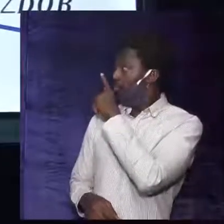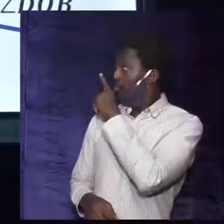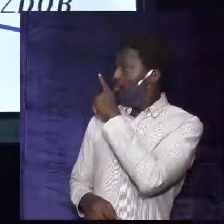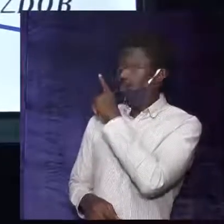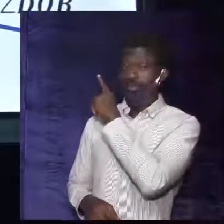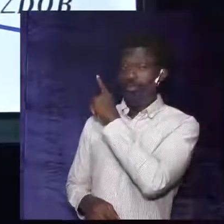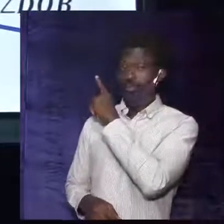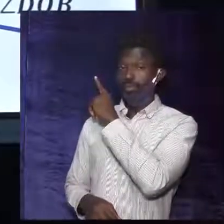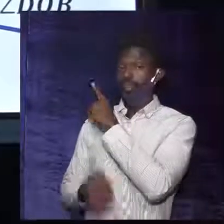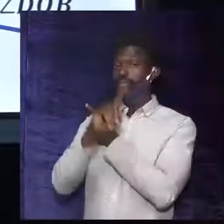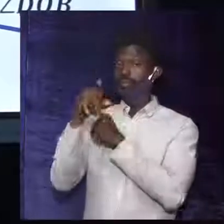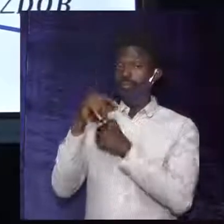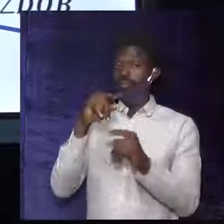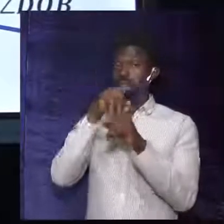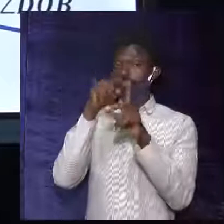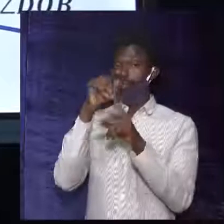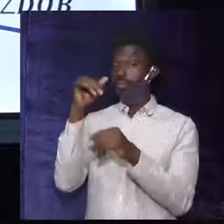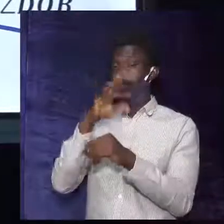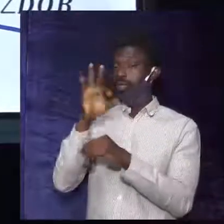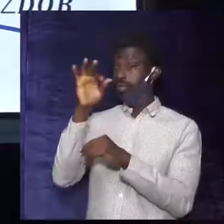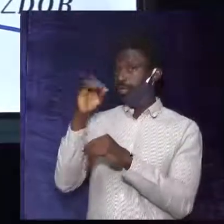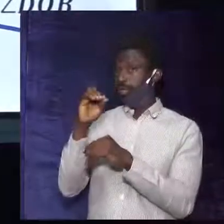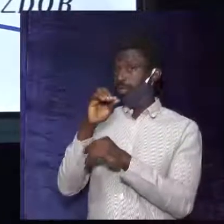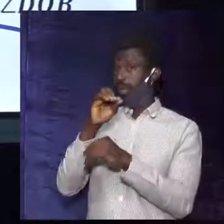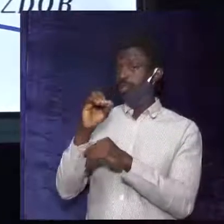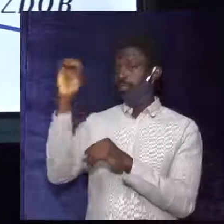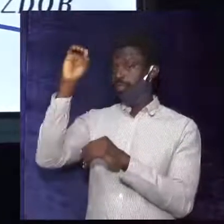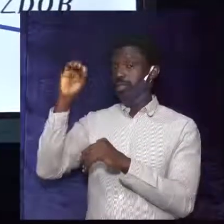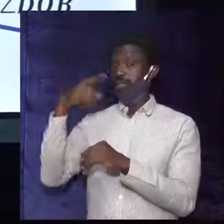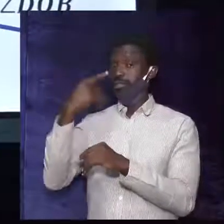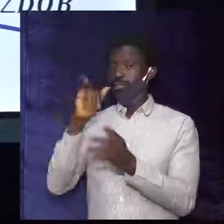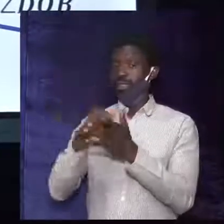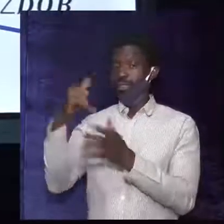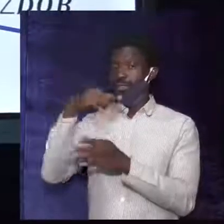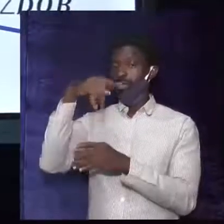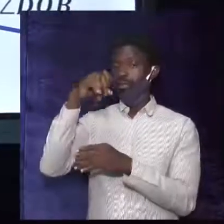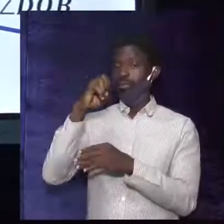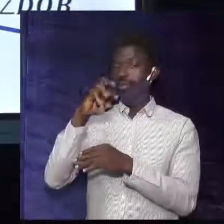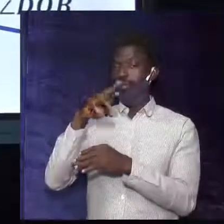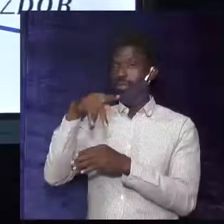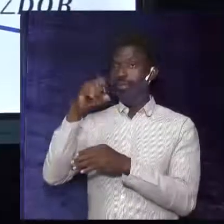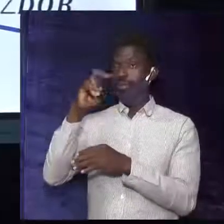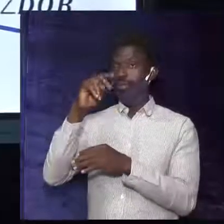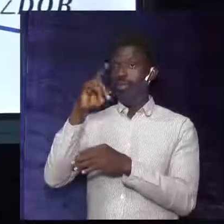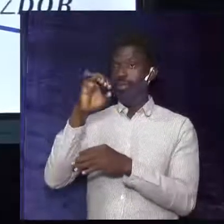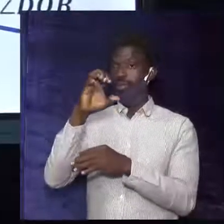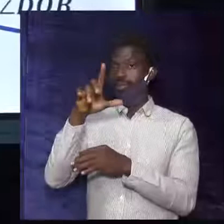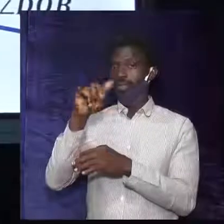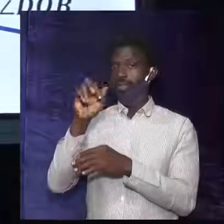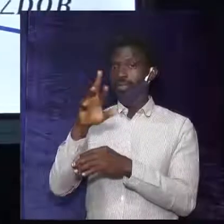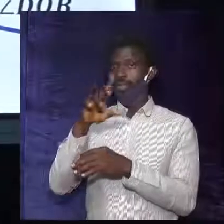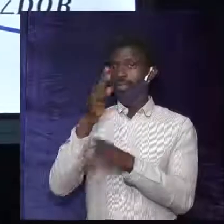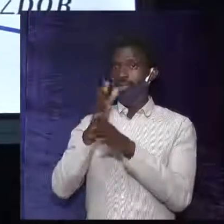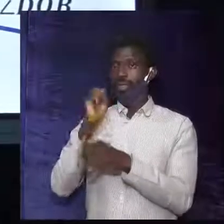This angle is the same as this angle, and this angle is the same as this angle. But how do you recognize vertically opposite